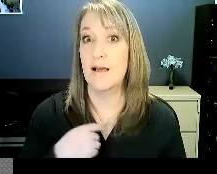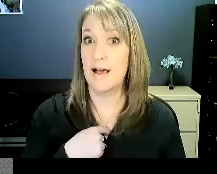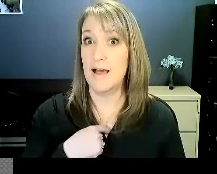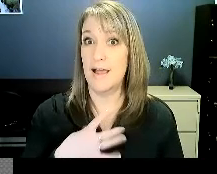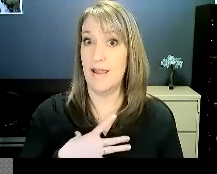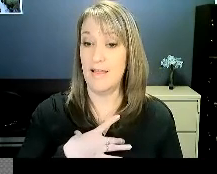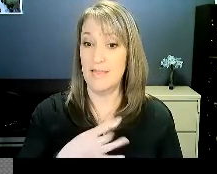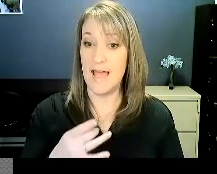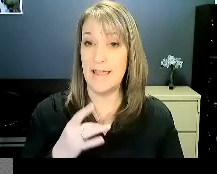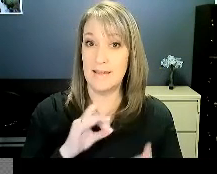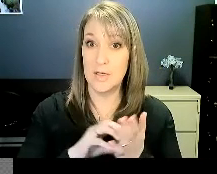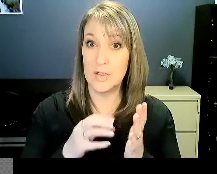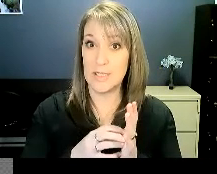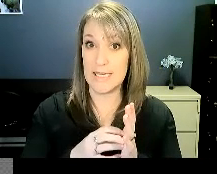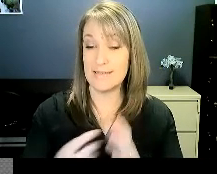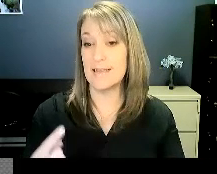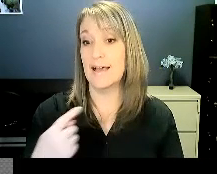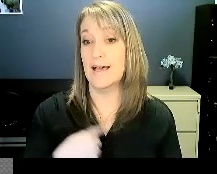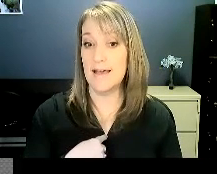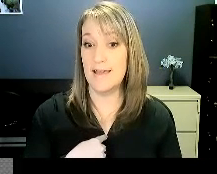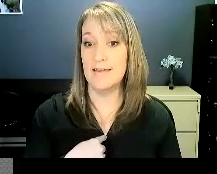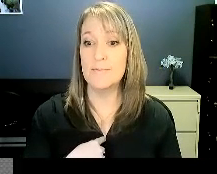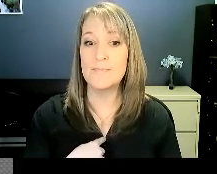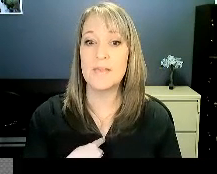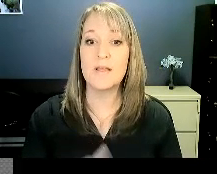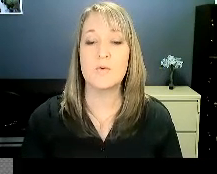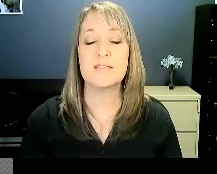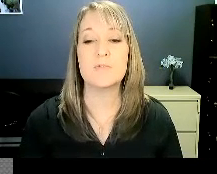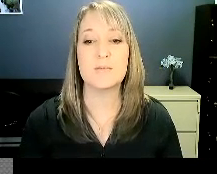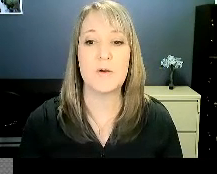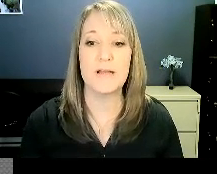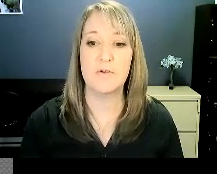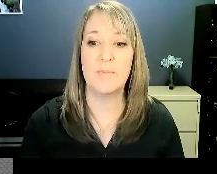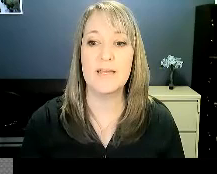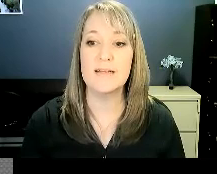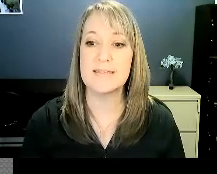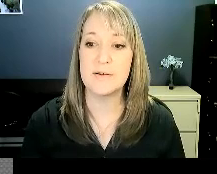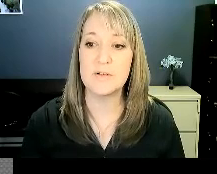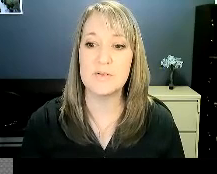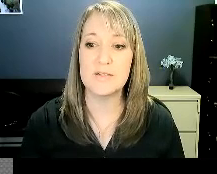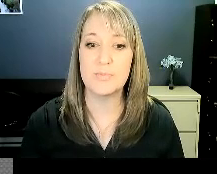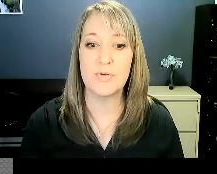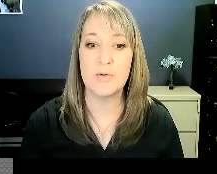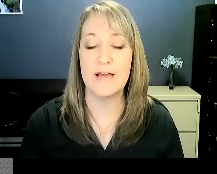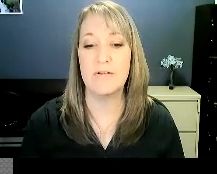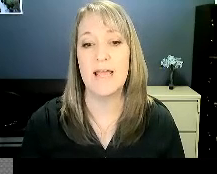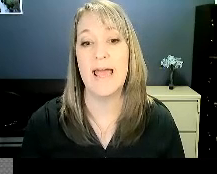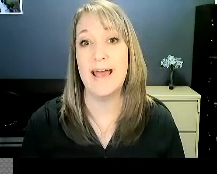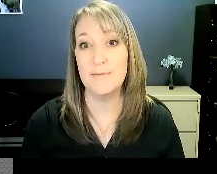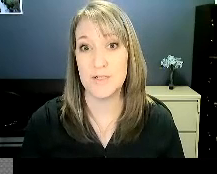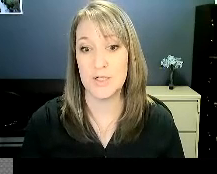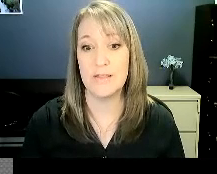example, I like cookies, I. With subject pronoun copy, a signer uses a